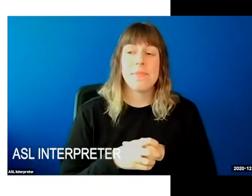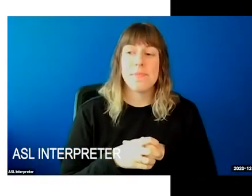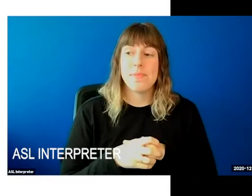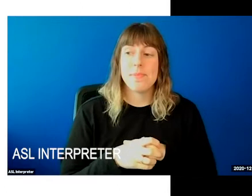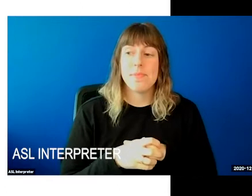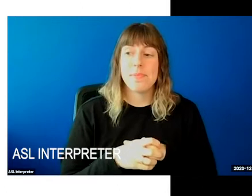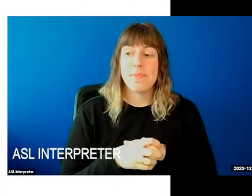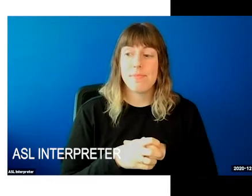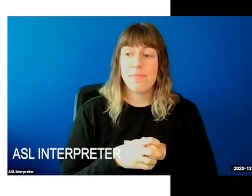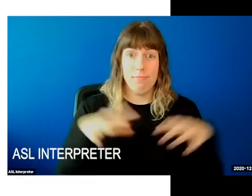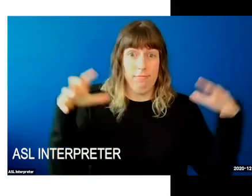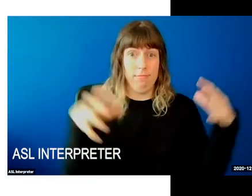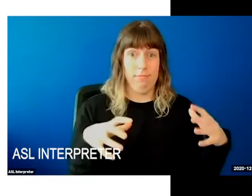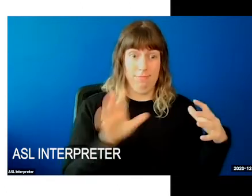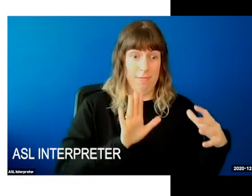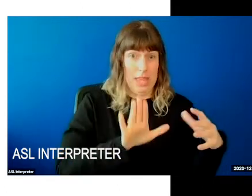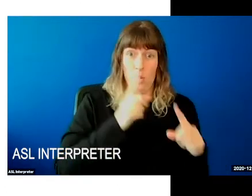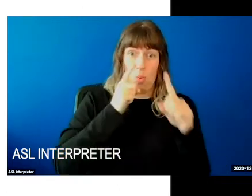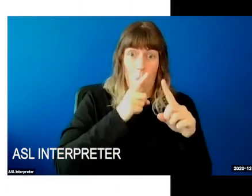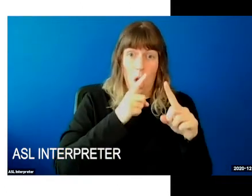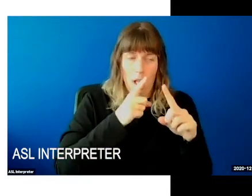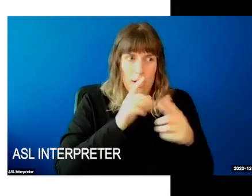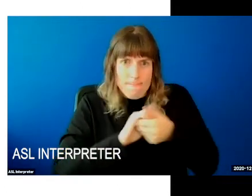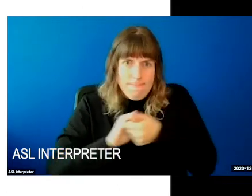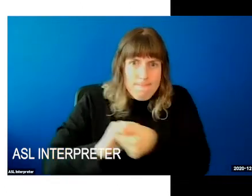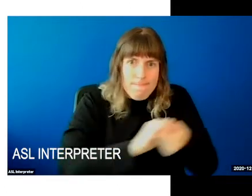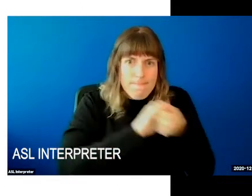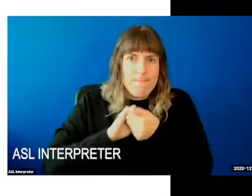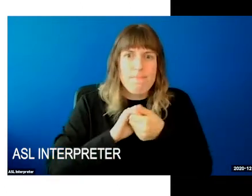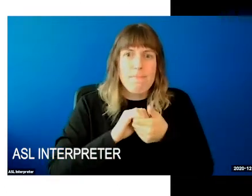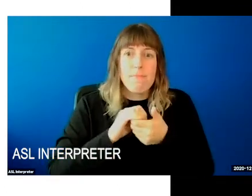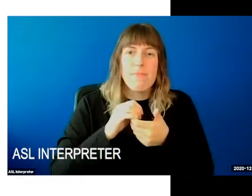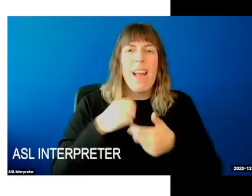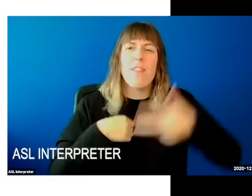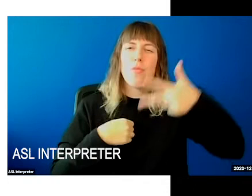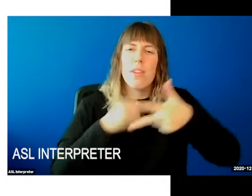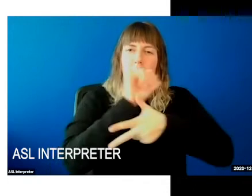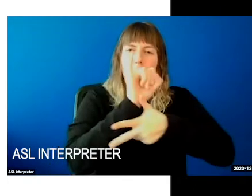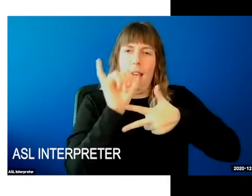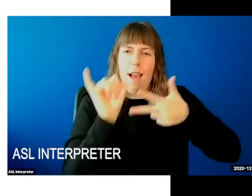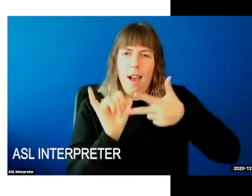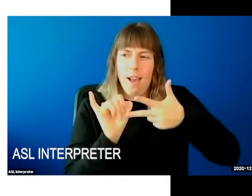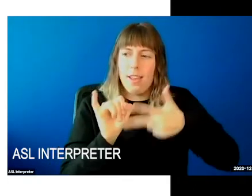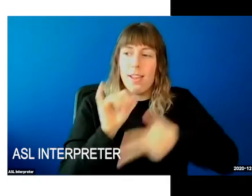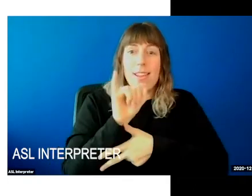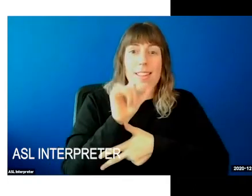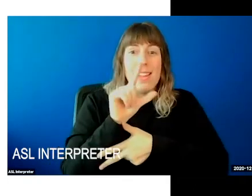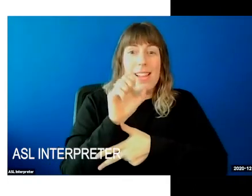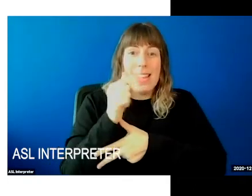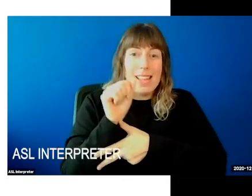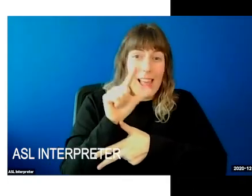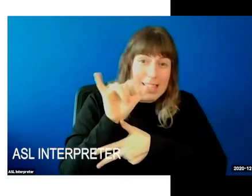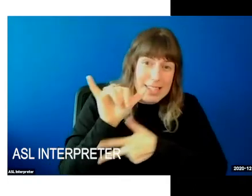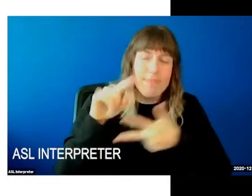the task of this group was, what can we do together to tackle what they called the 3 I's: illegality, insecurity,